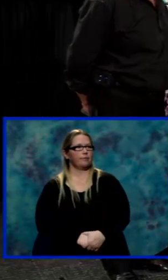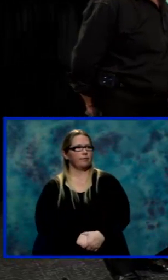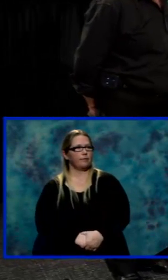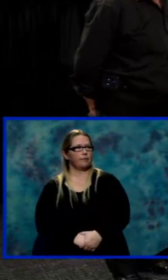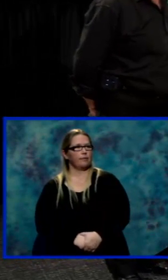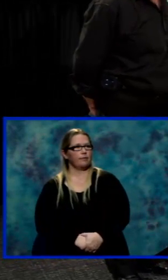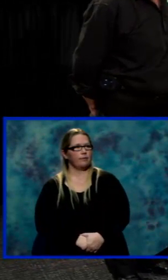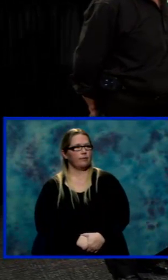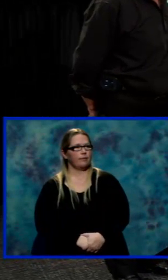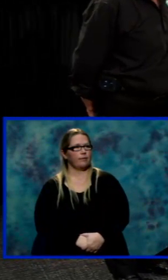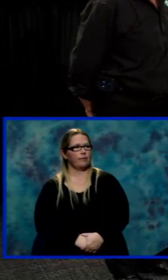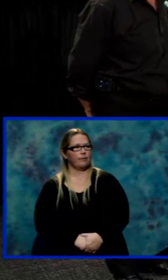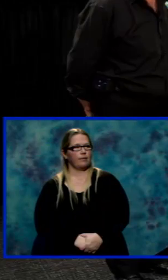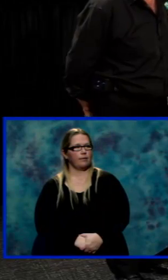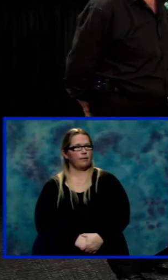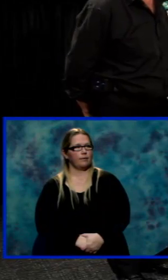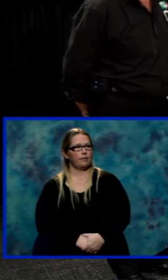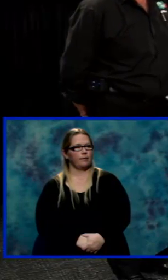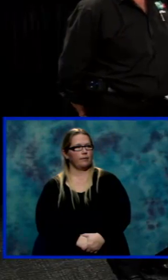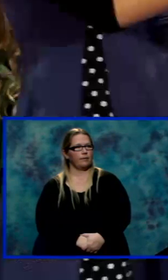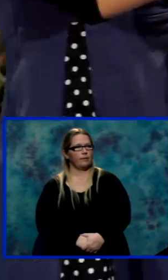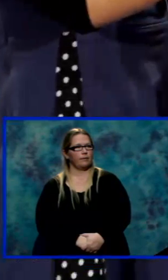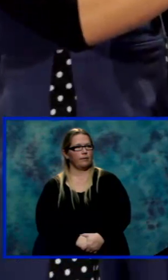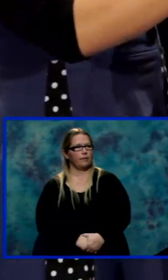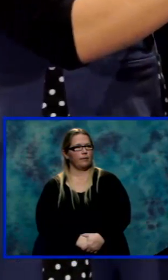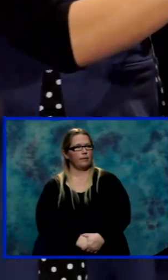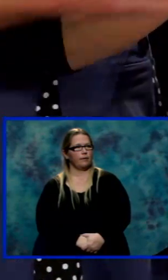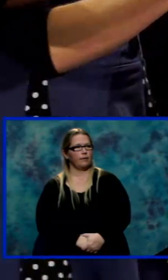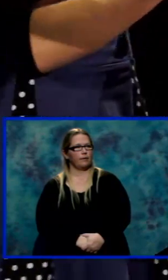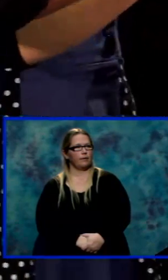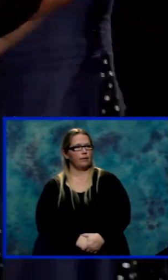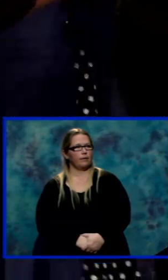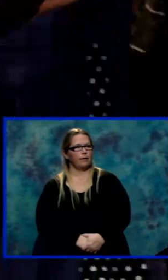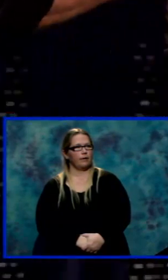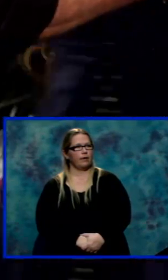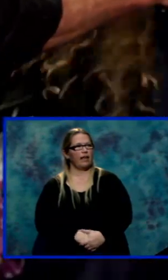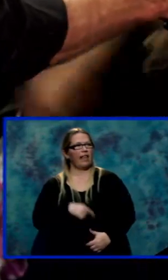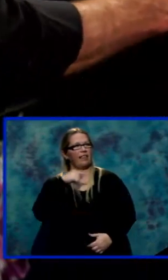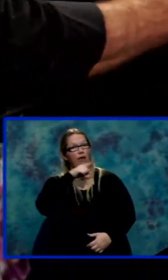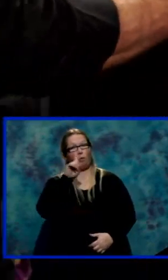Oh, thank you. This is what I was wanting to show.